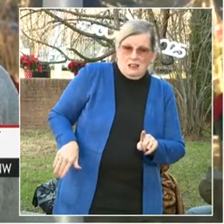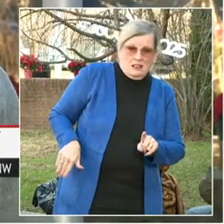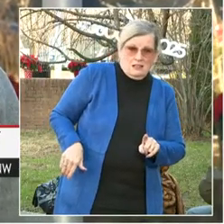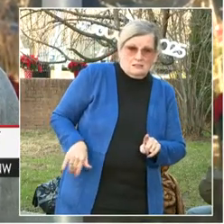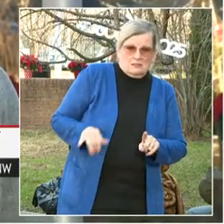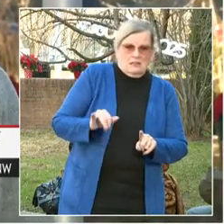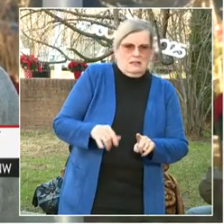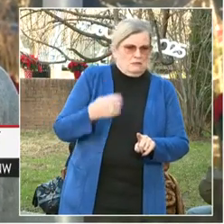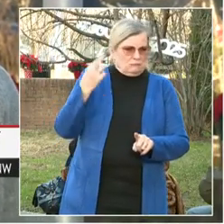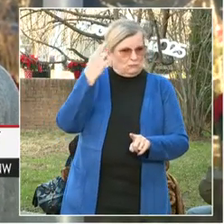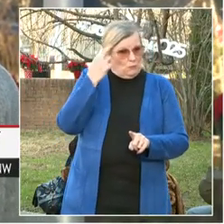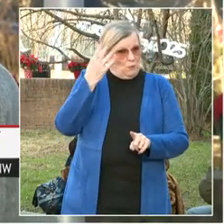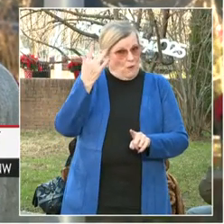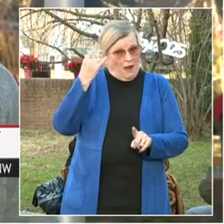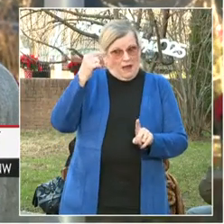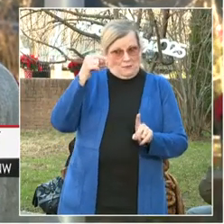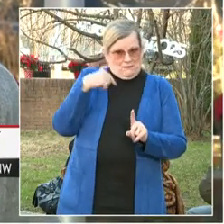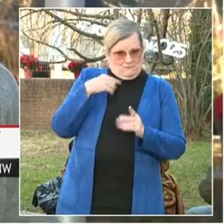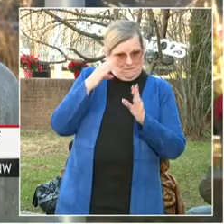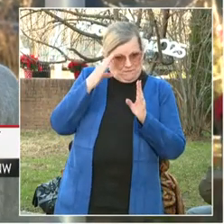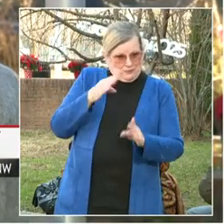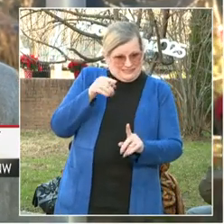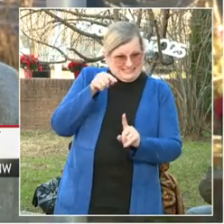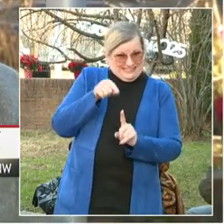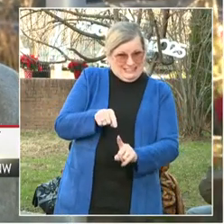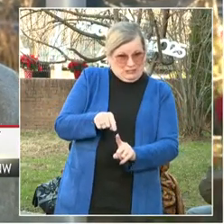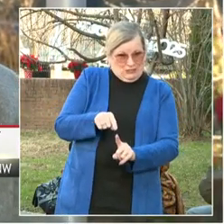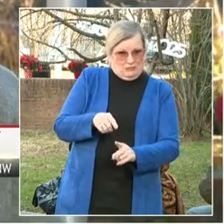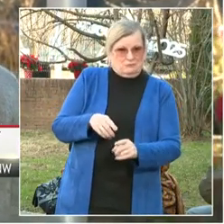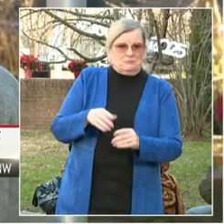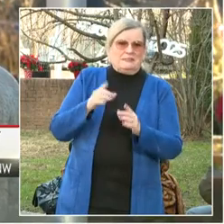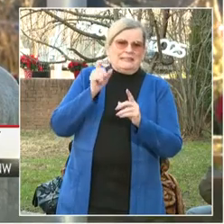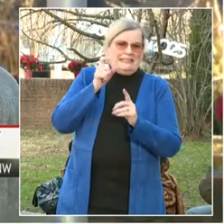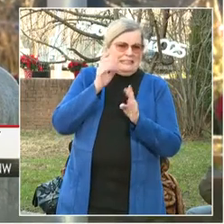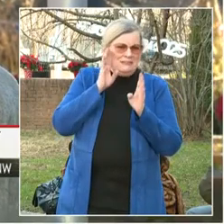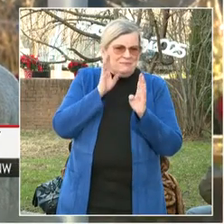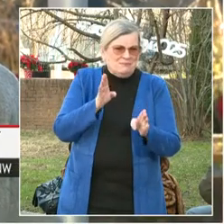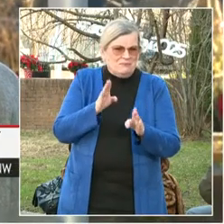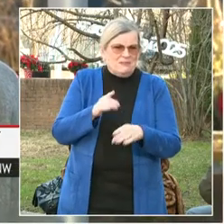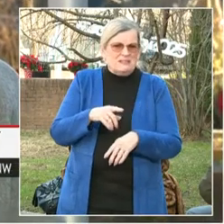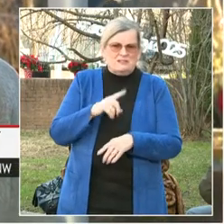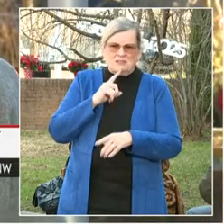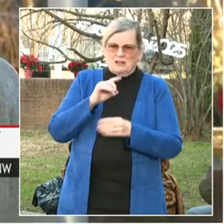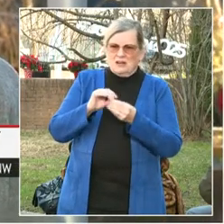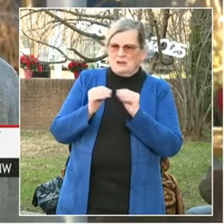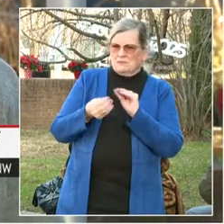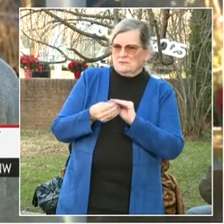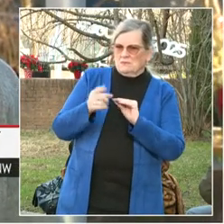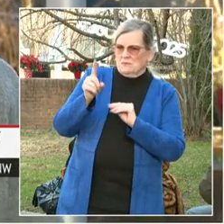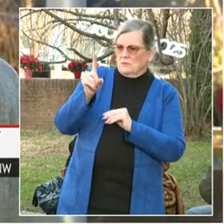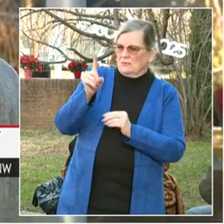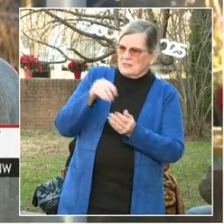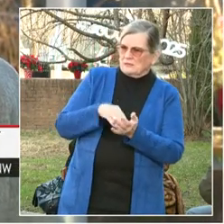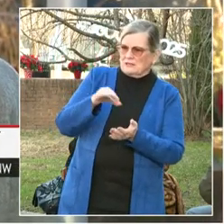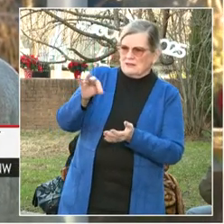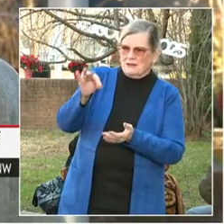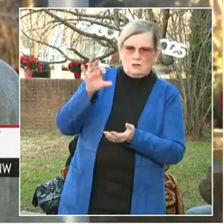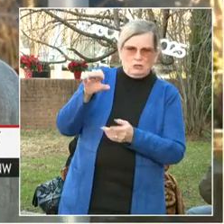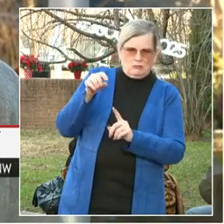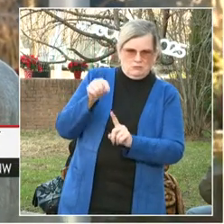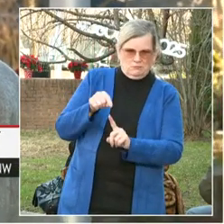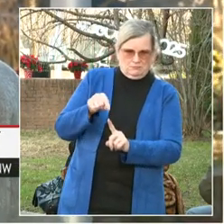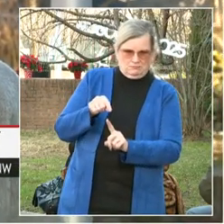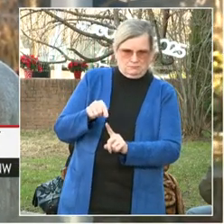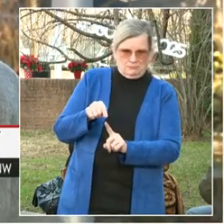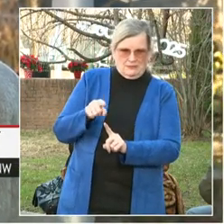very focused on the roadmap to get there. I think your number is like 1,900. It was a very quick